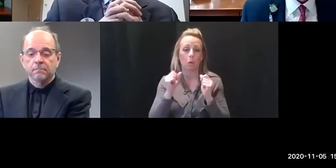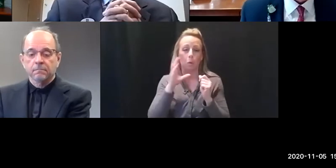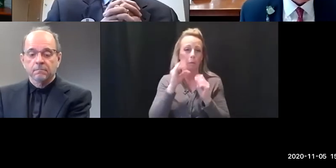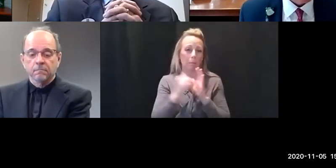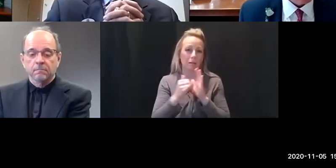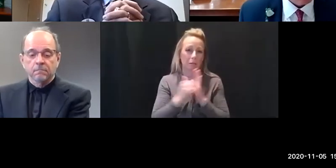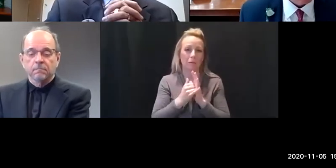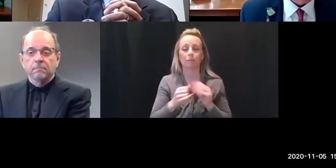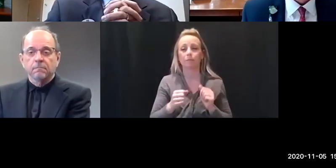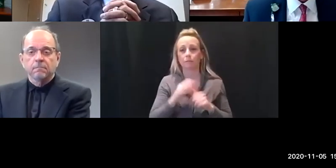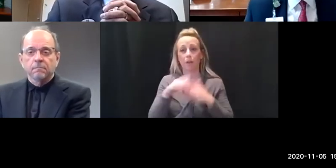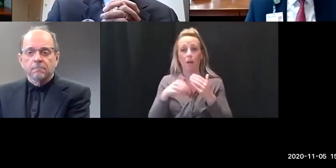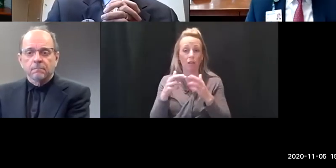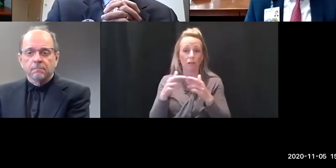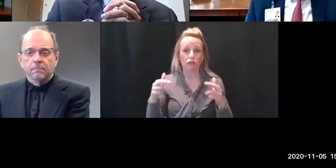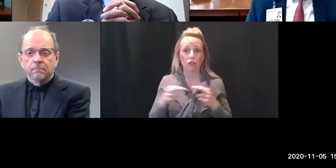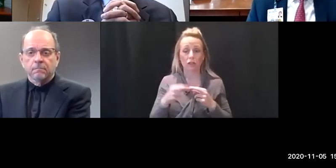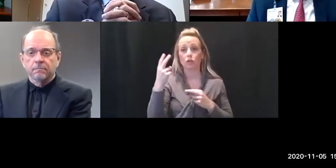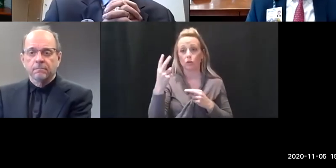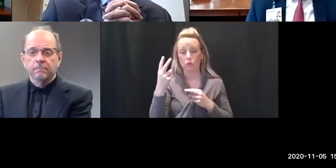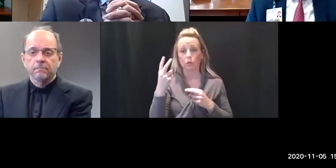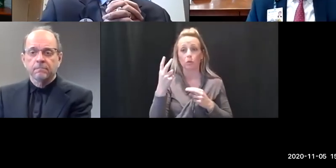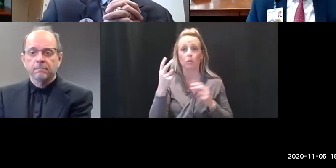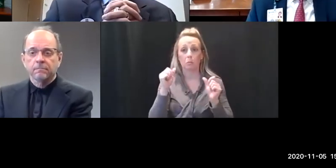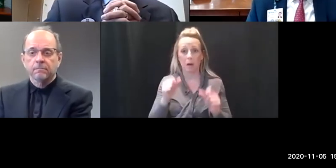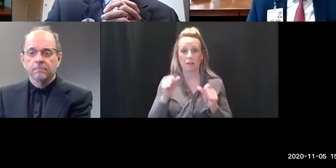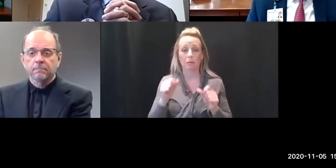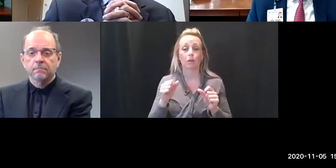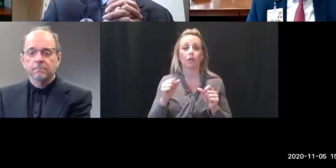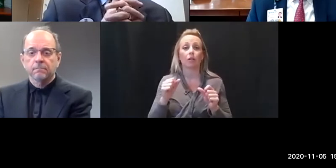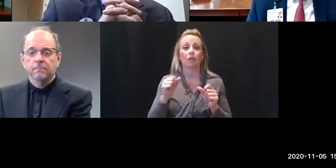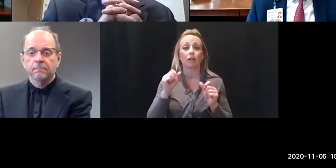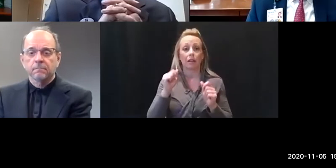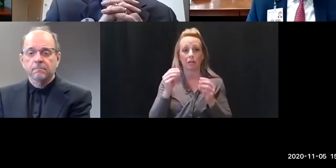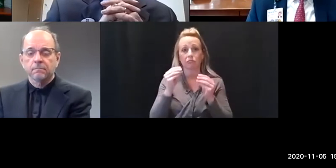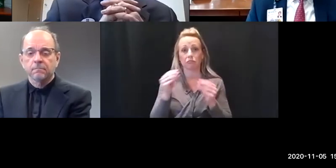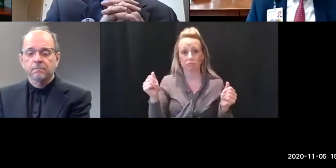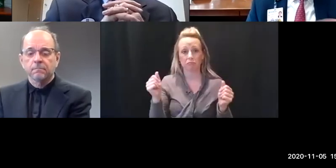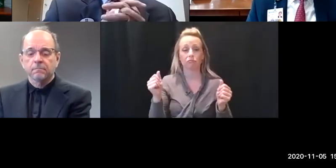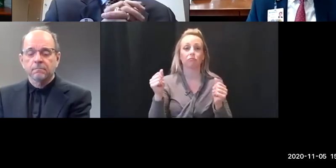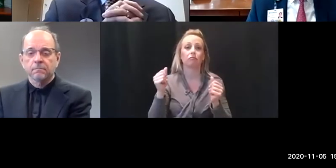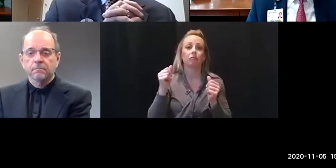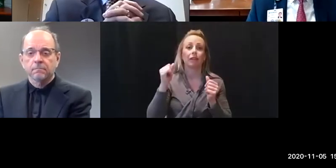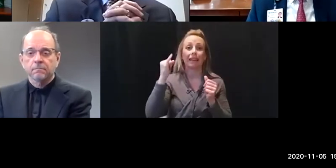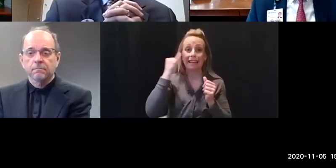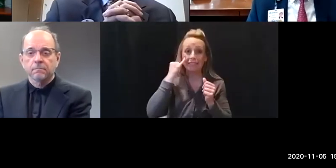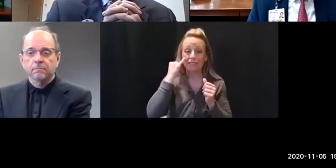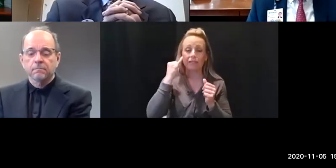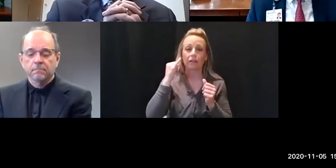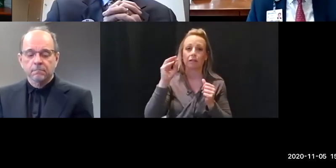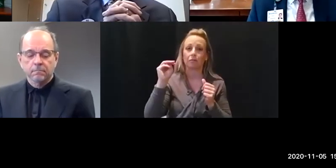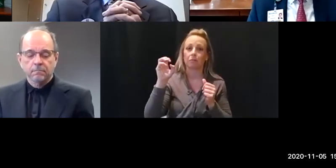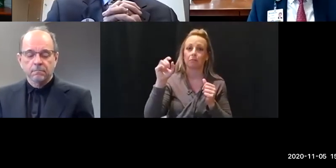Region 2 could come out of mitigation measures on November 18th if metrics improve. Until